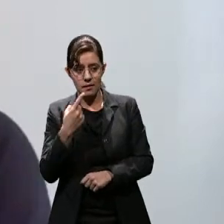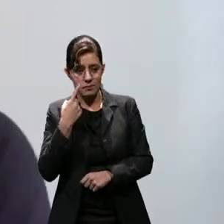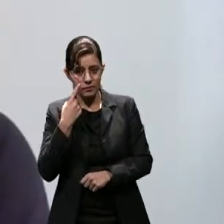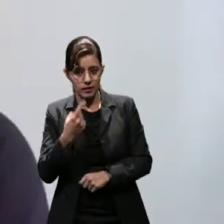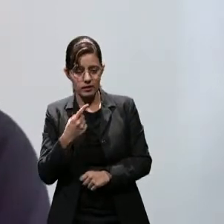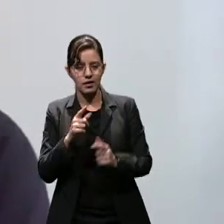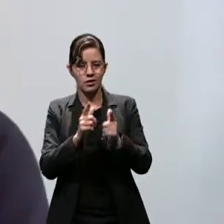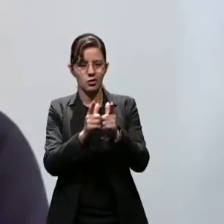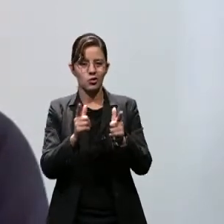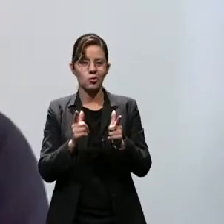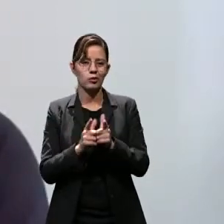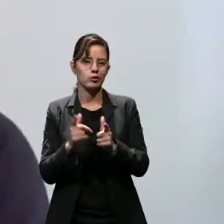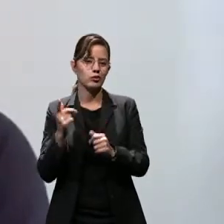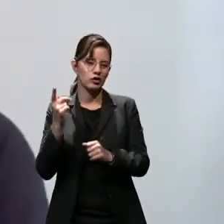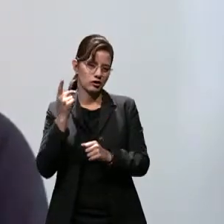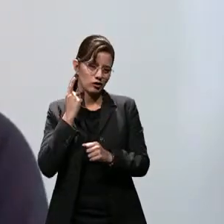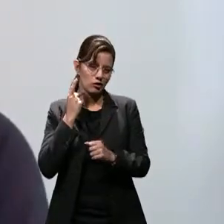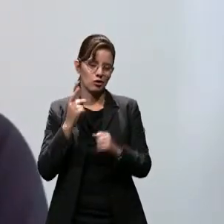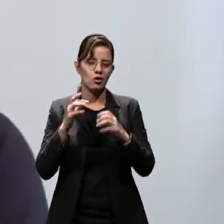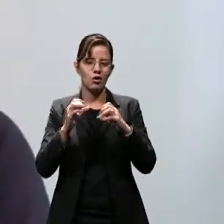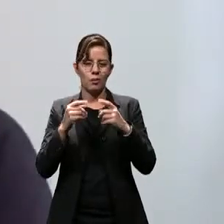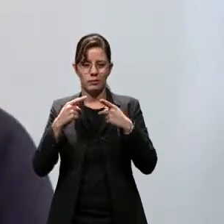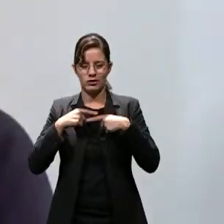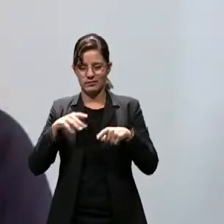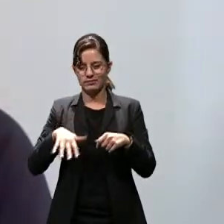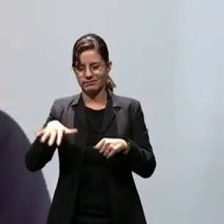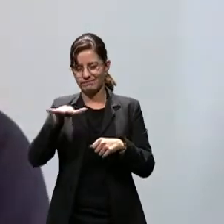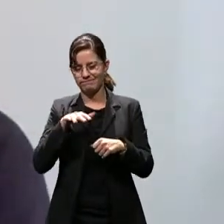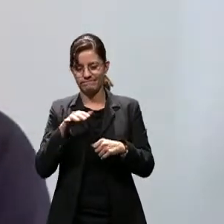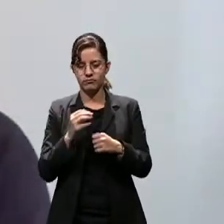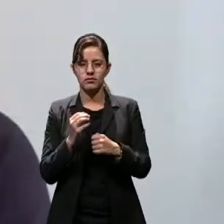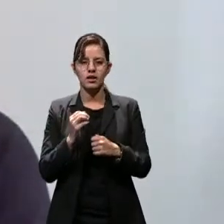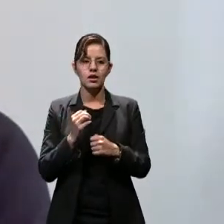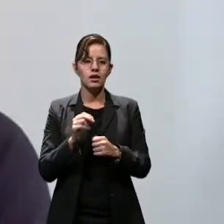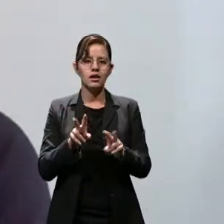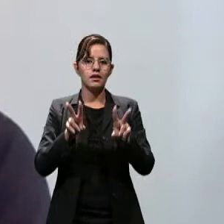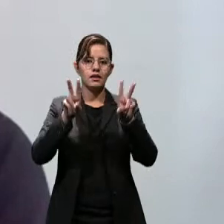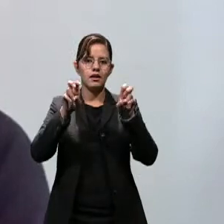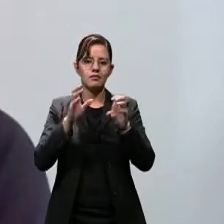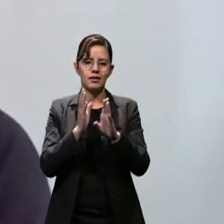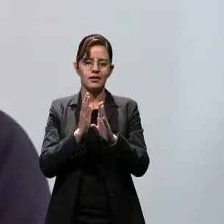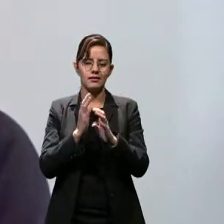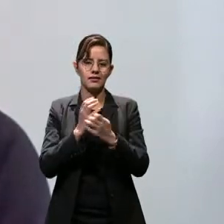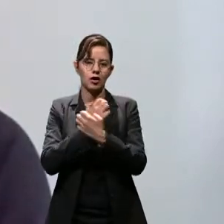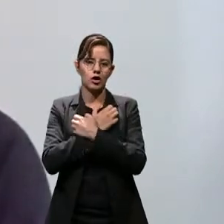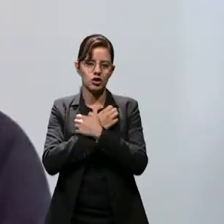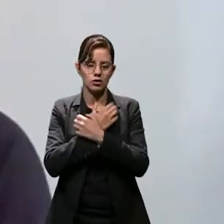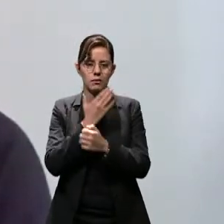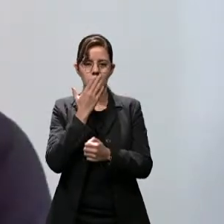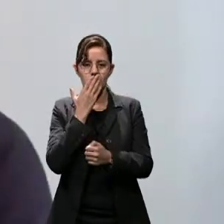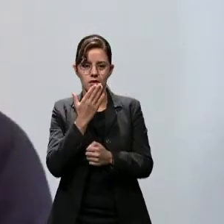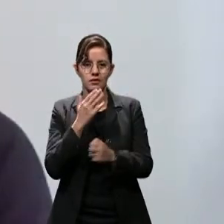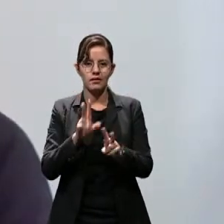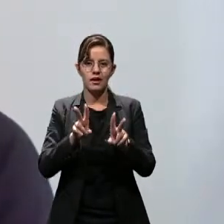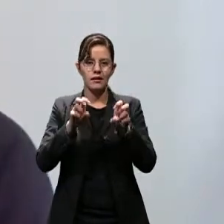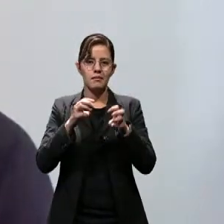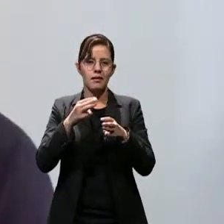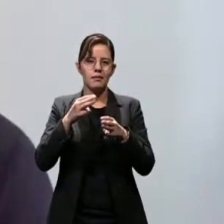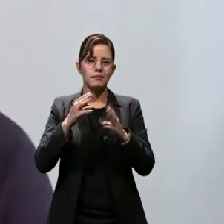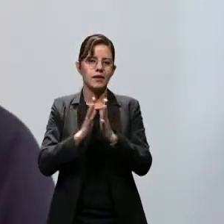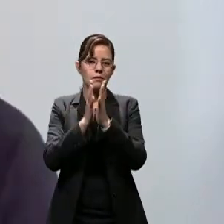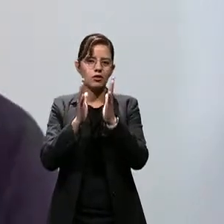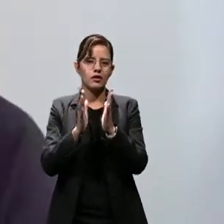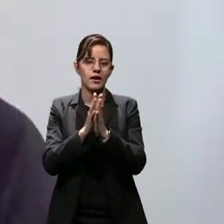actively incorporate political parties and citizens. We talk about education that we were talking about, and